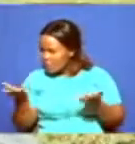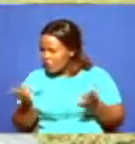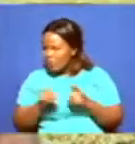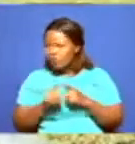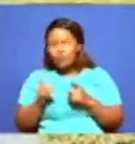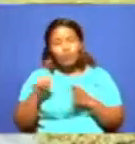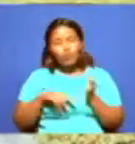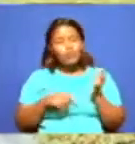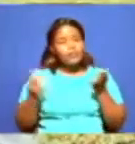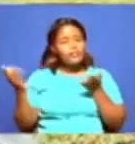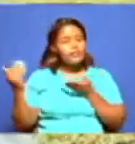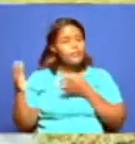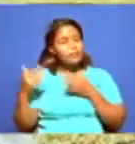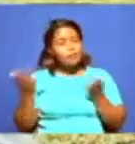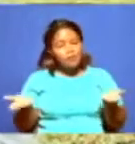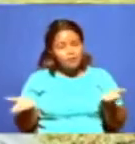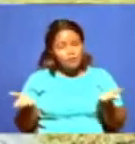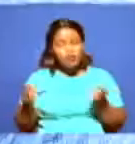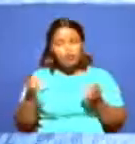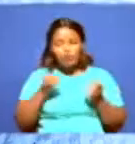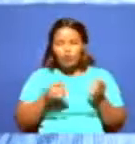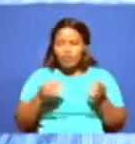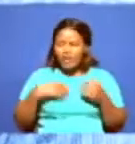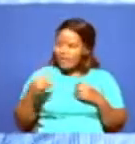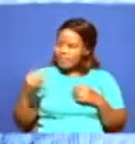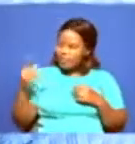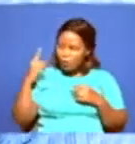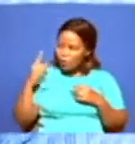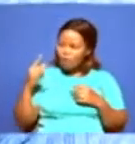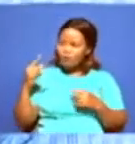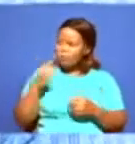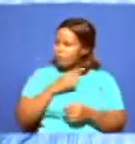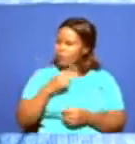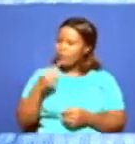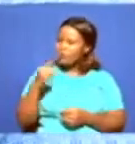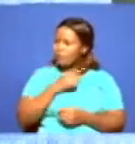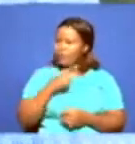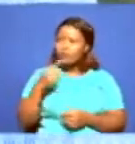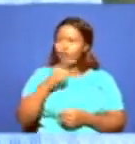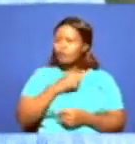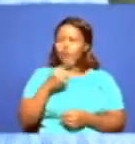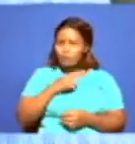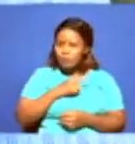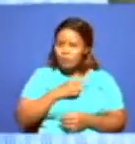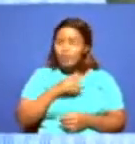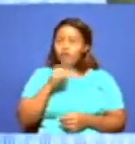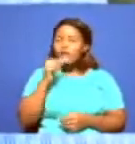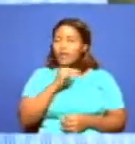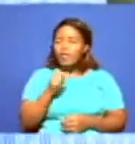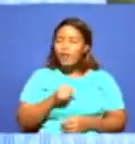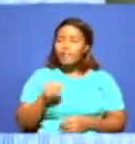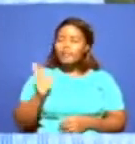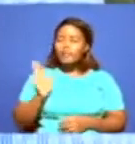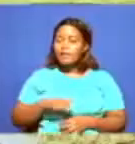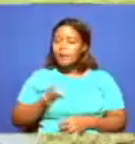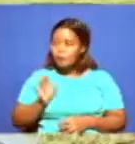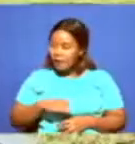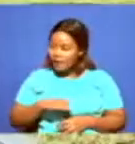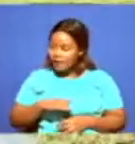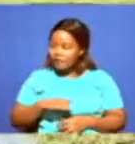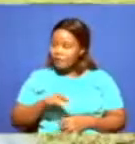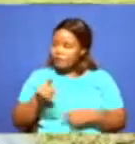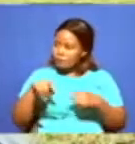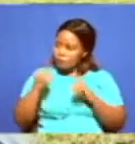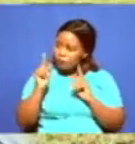had very good laws. Yeah? The woman, the grandmother would go a long way